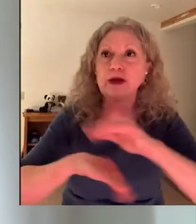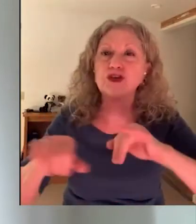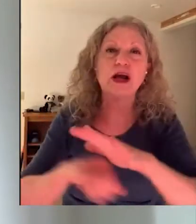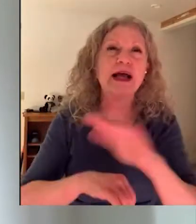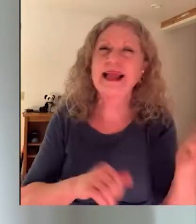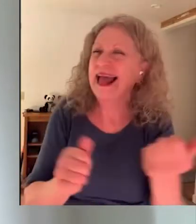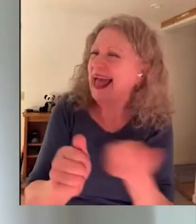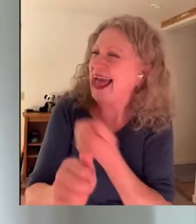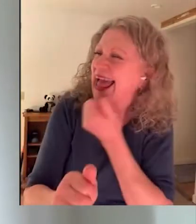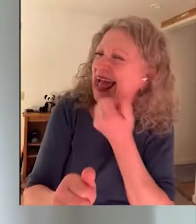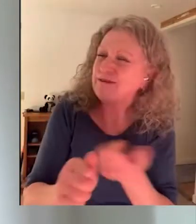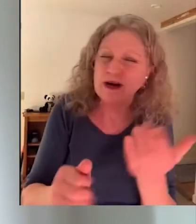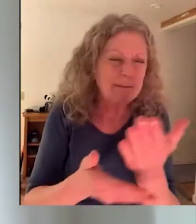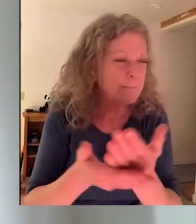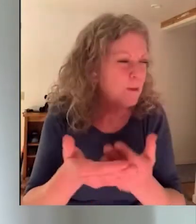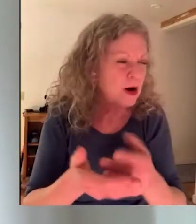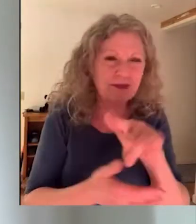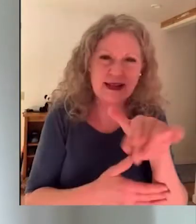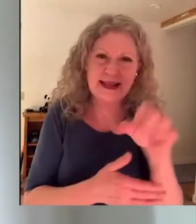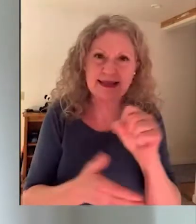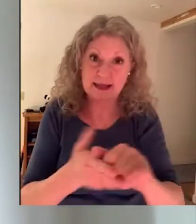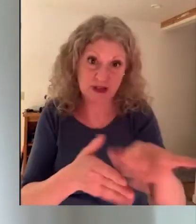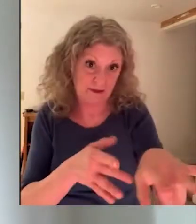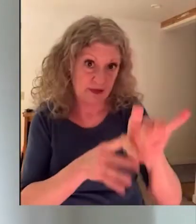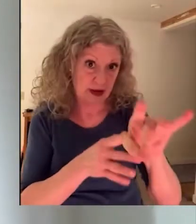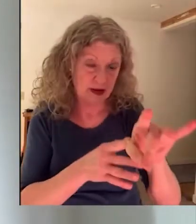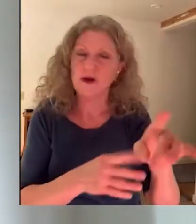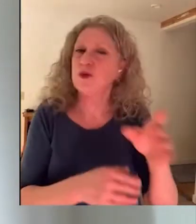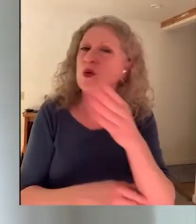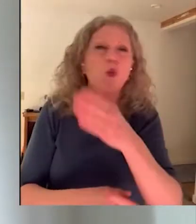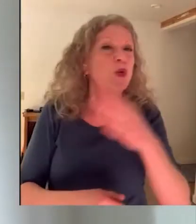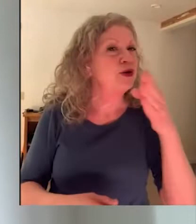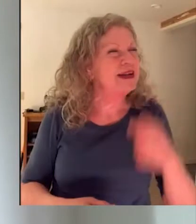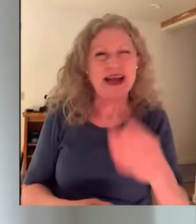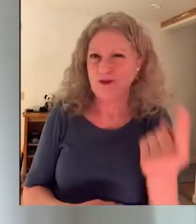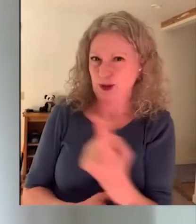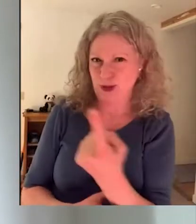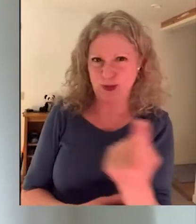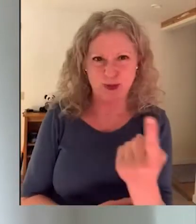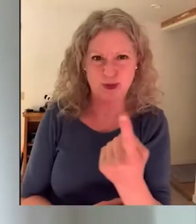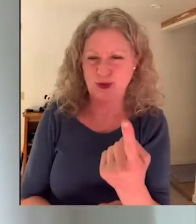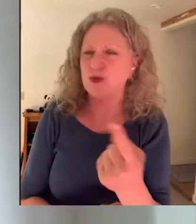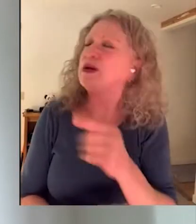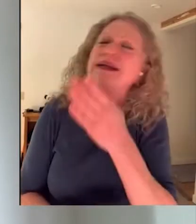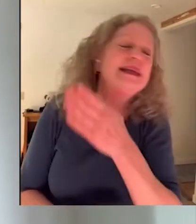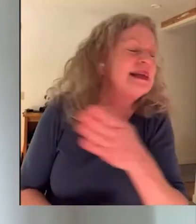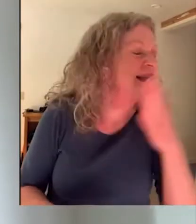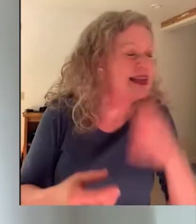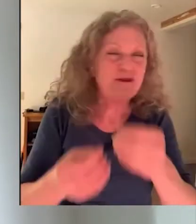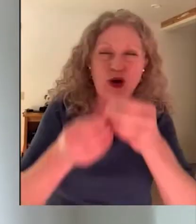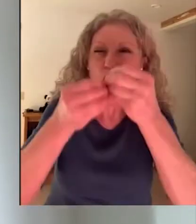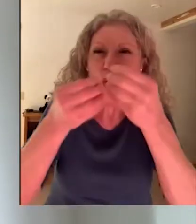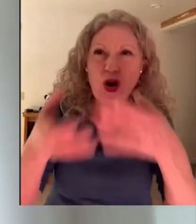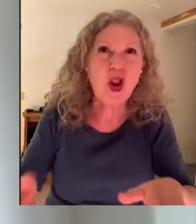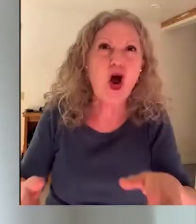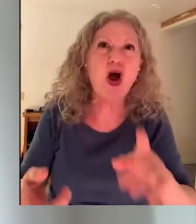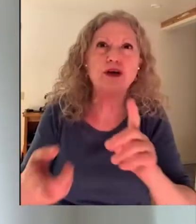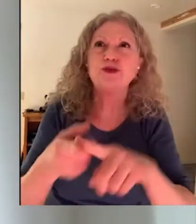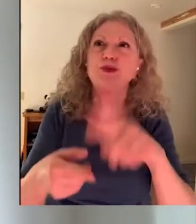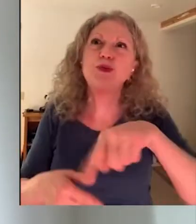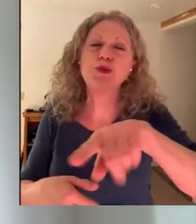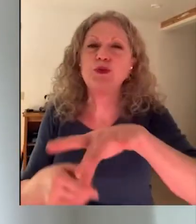of glass she finds. We are never alone. We are never lost to the one who seeks humanity's